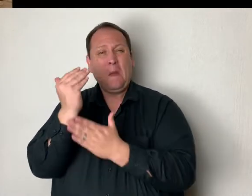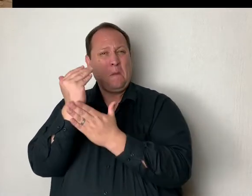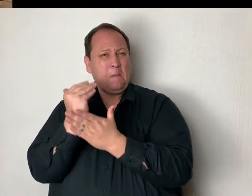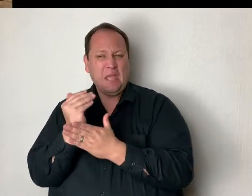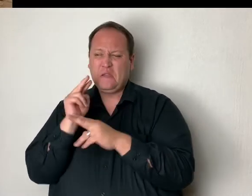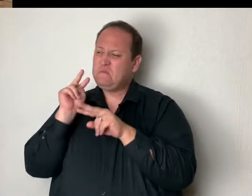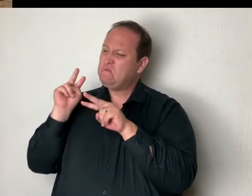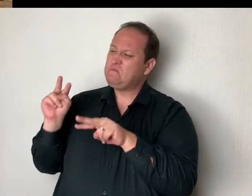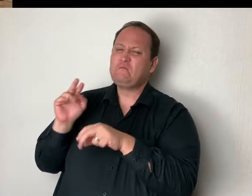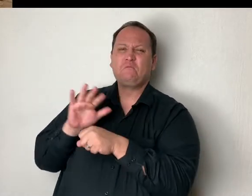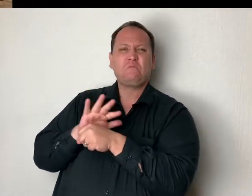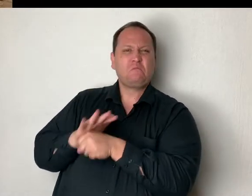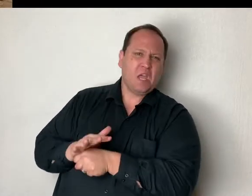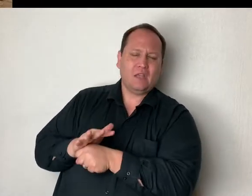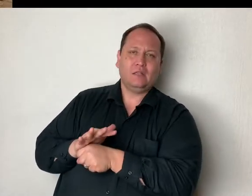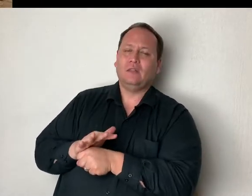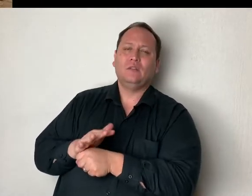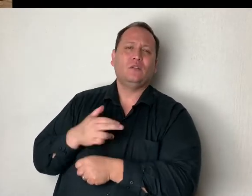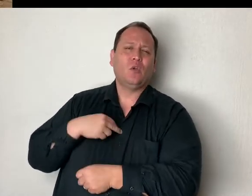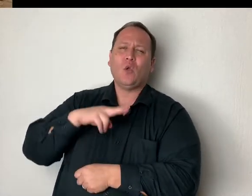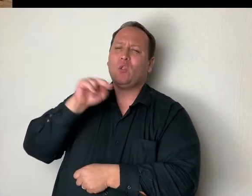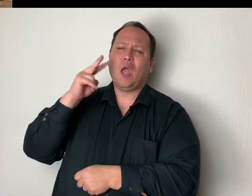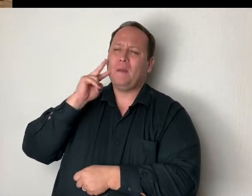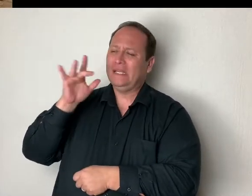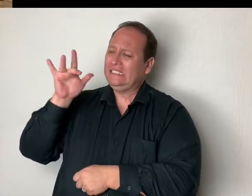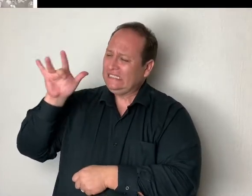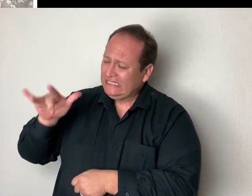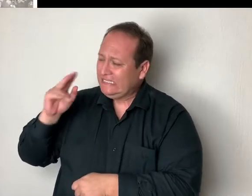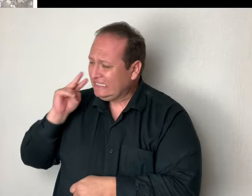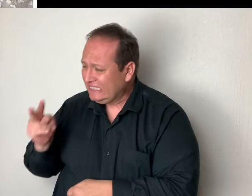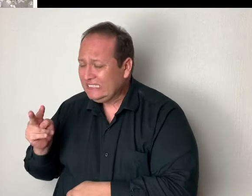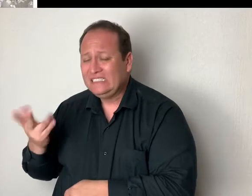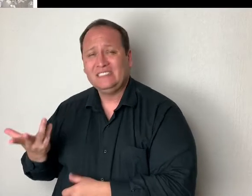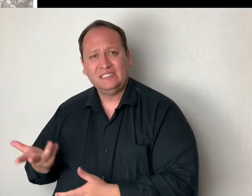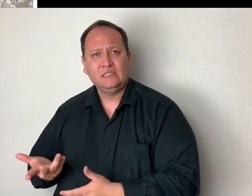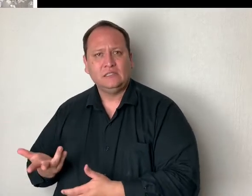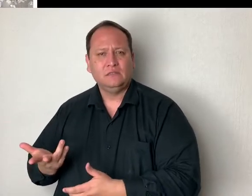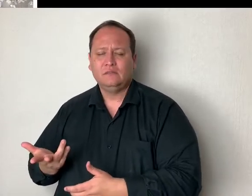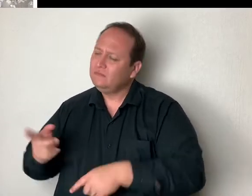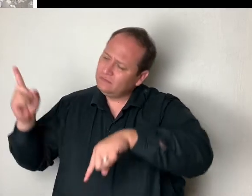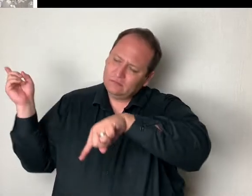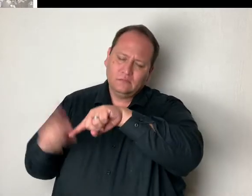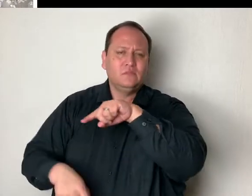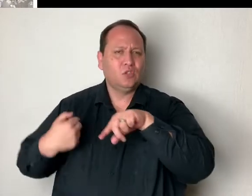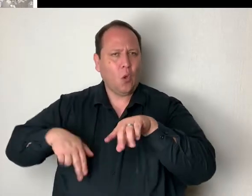I've ever laid eyes on. We're going to remedy that.